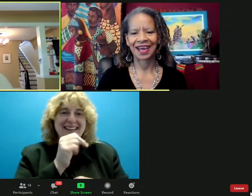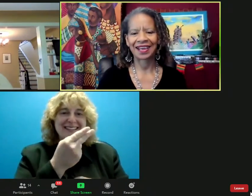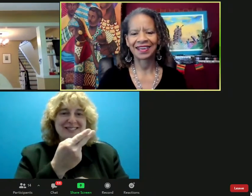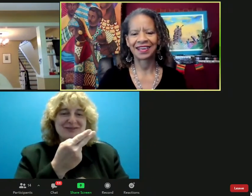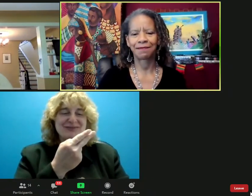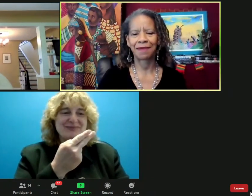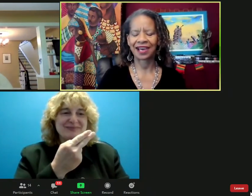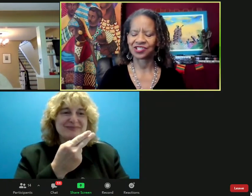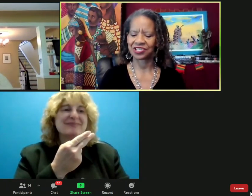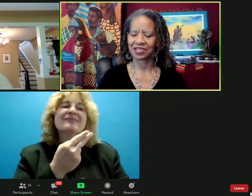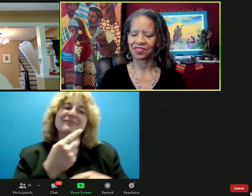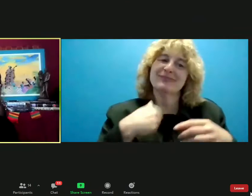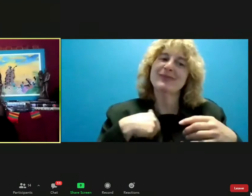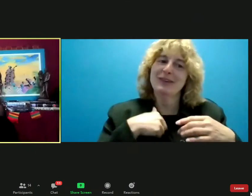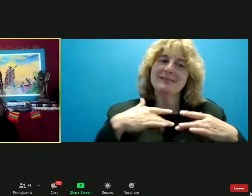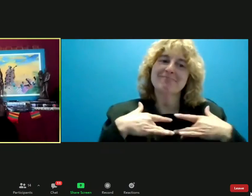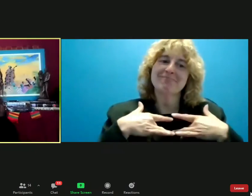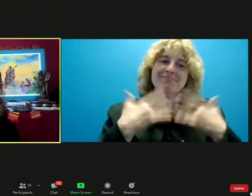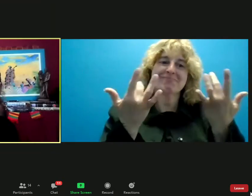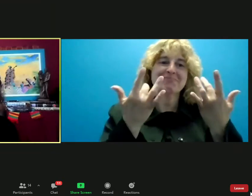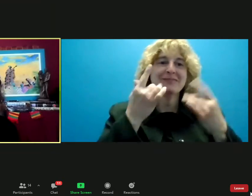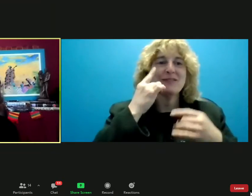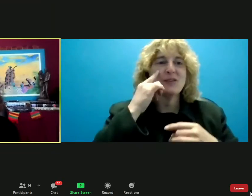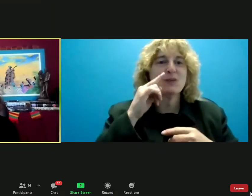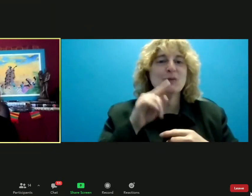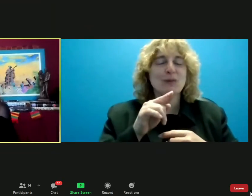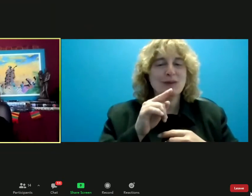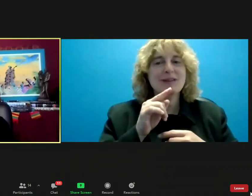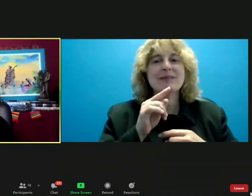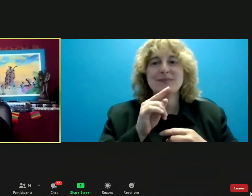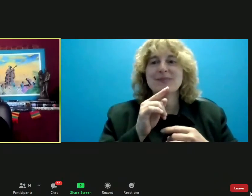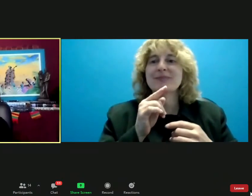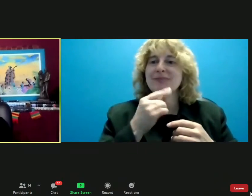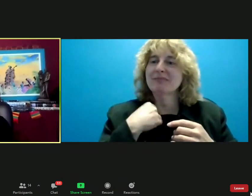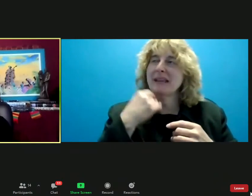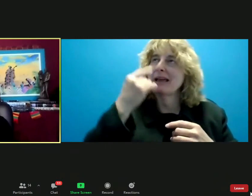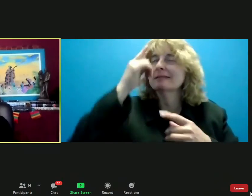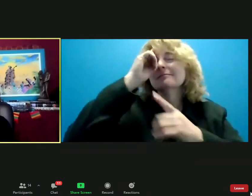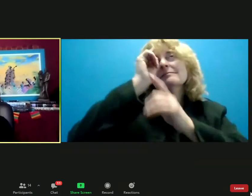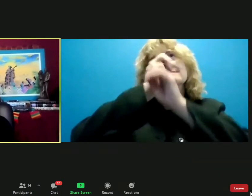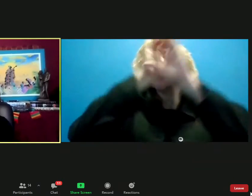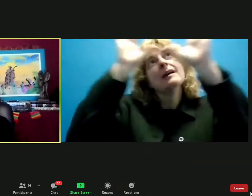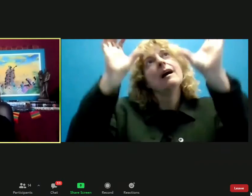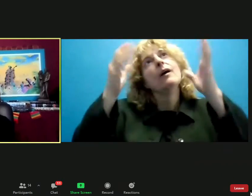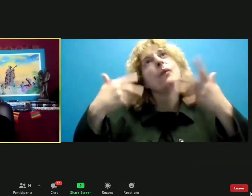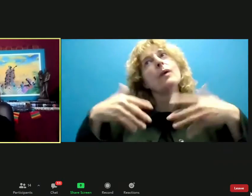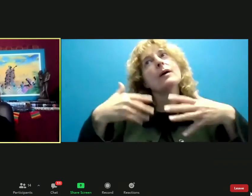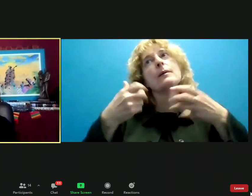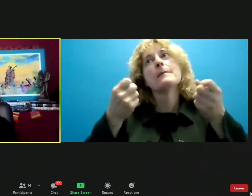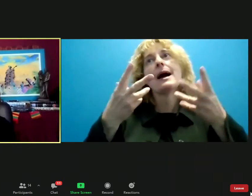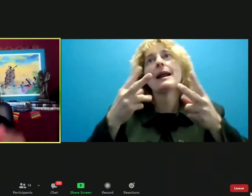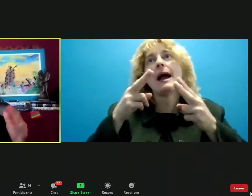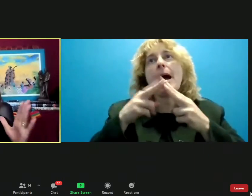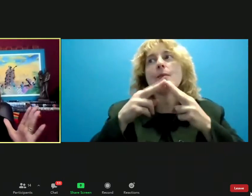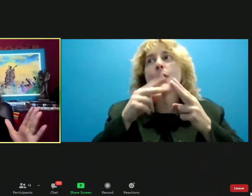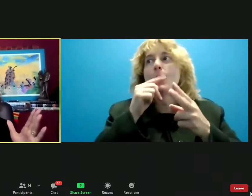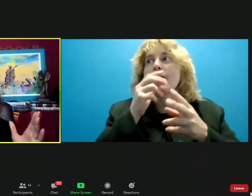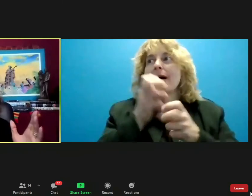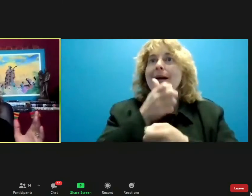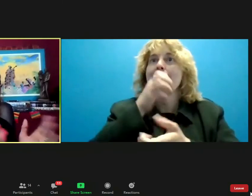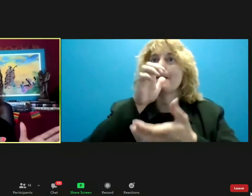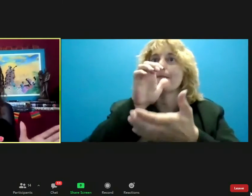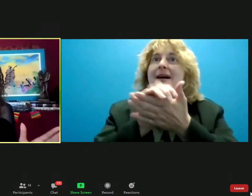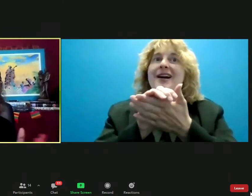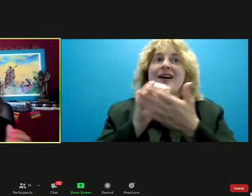And I can imagine that for many couples that are getting married at this time period, whether it was